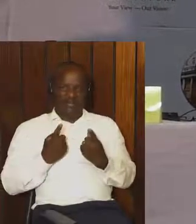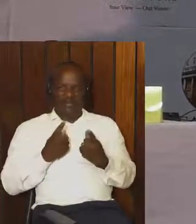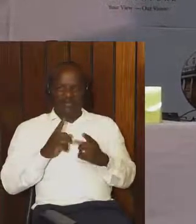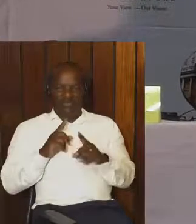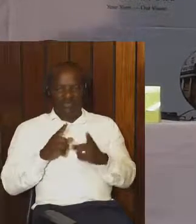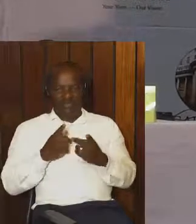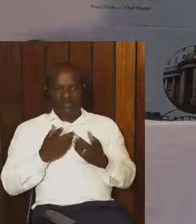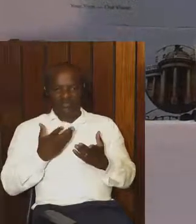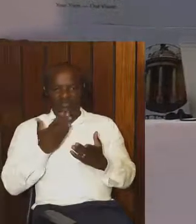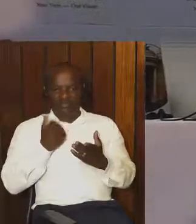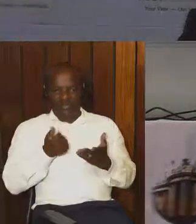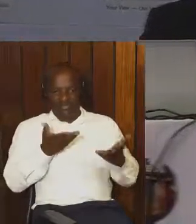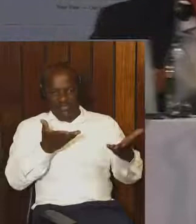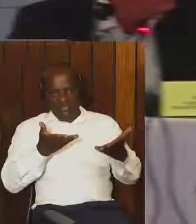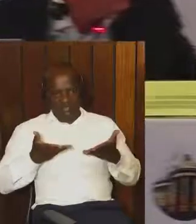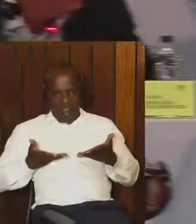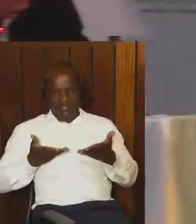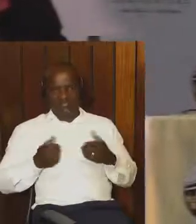Thank you.